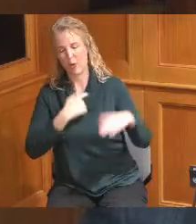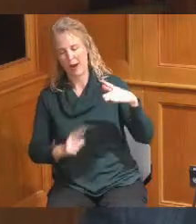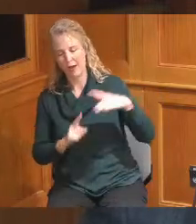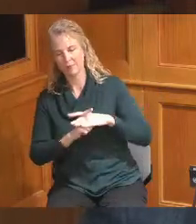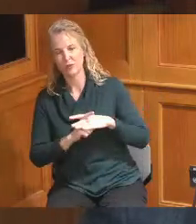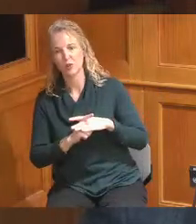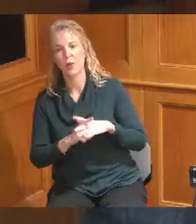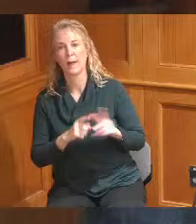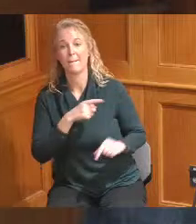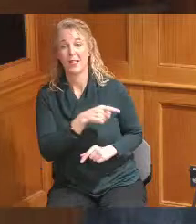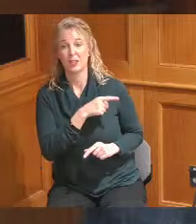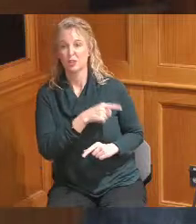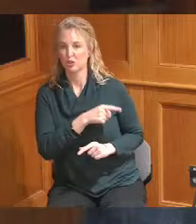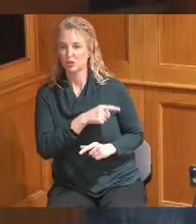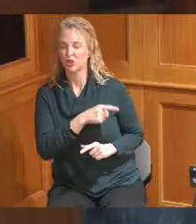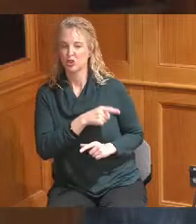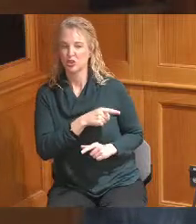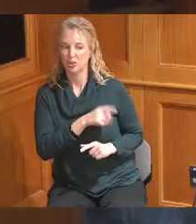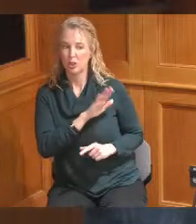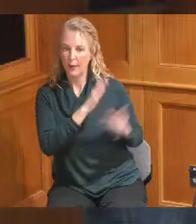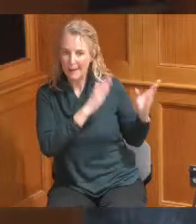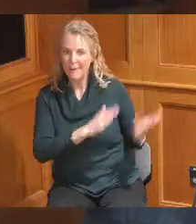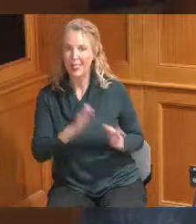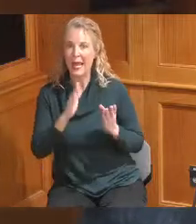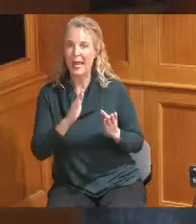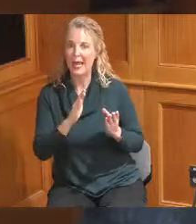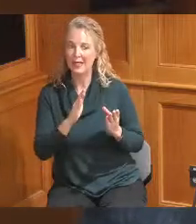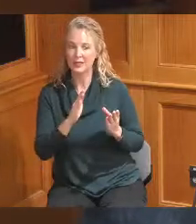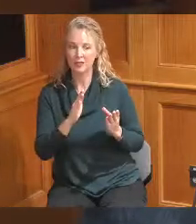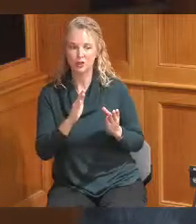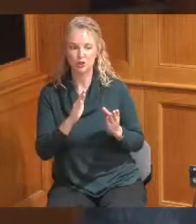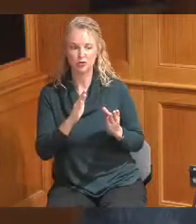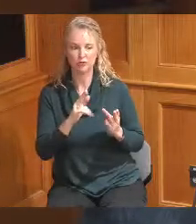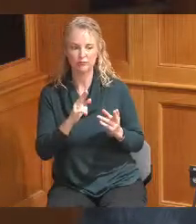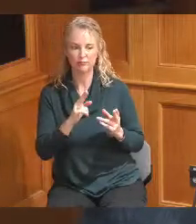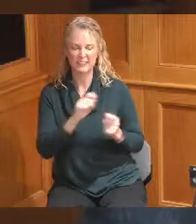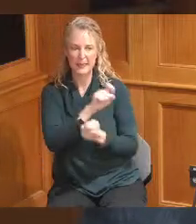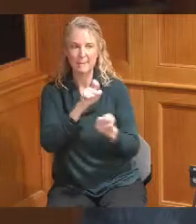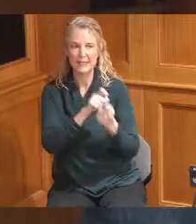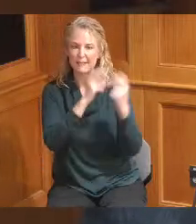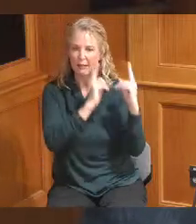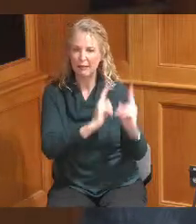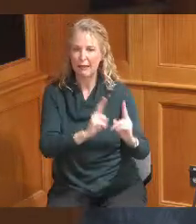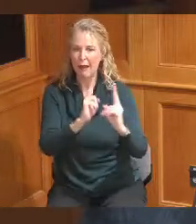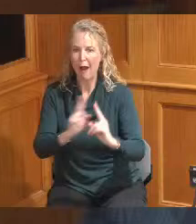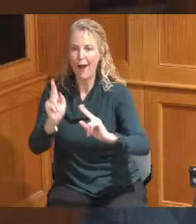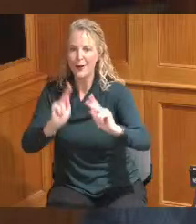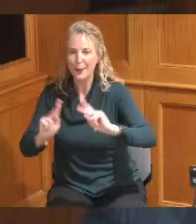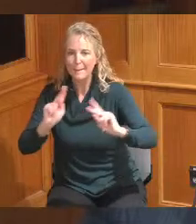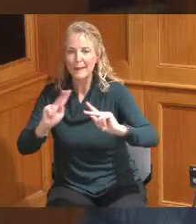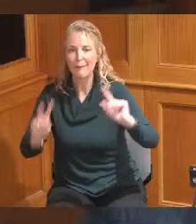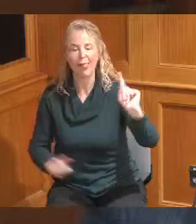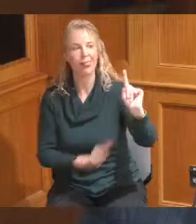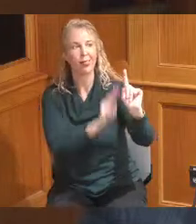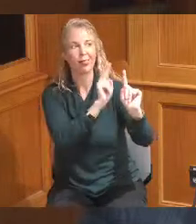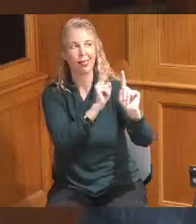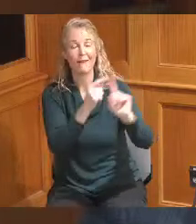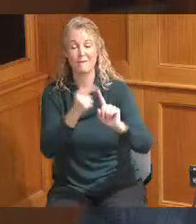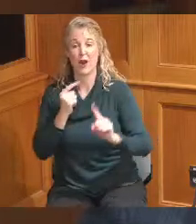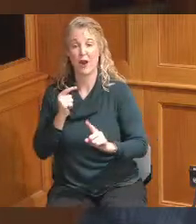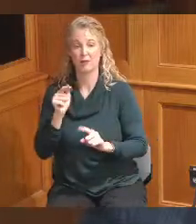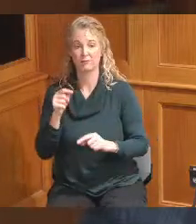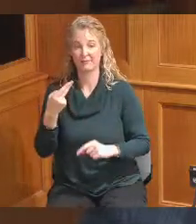for having an event that would go on to honor Black heroes and sheroes throughout our